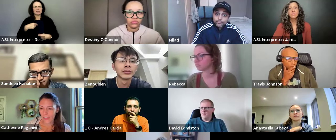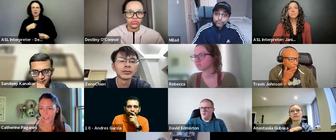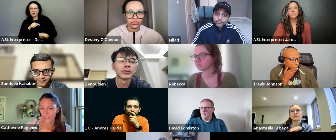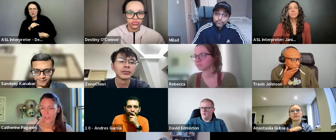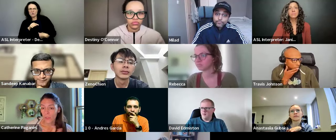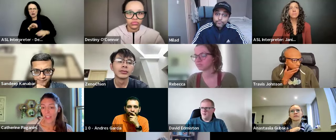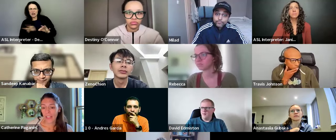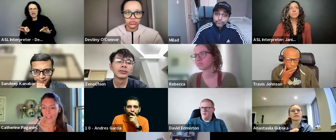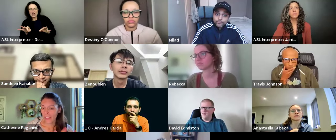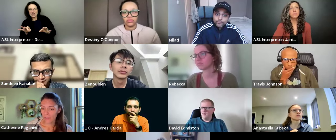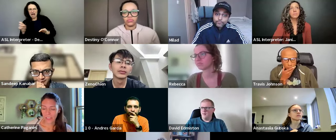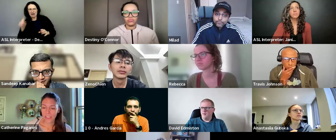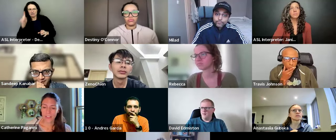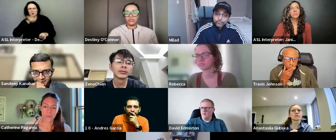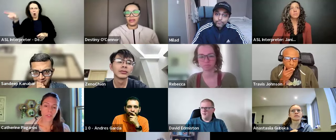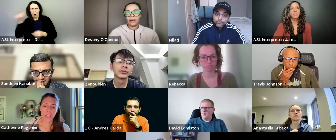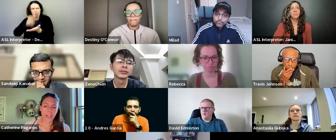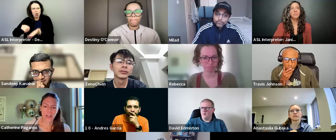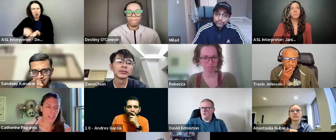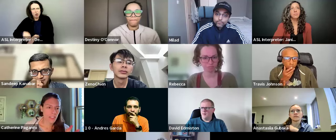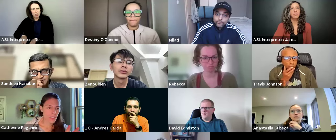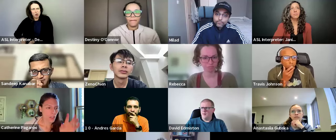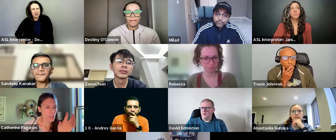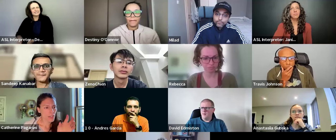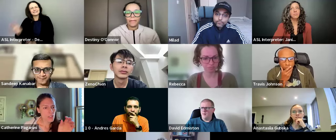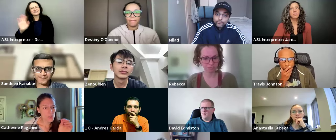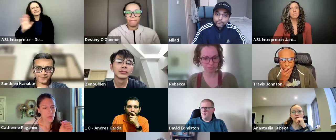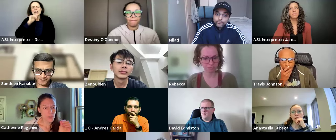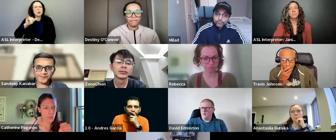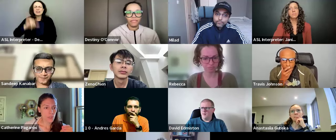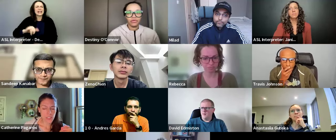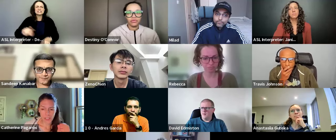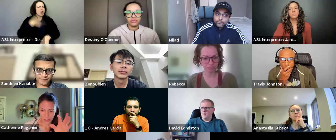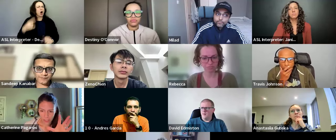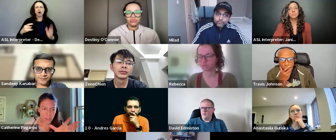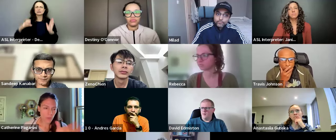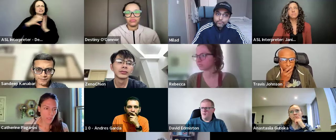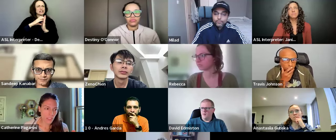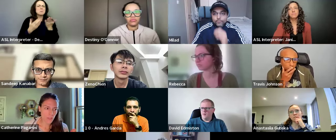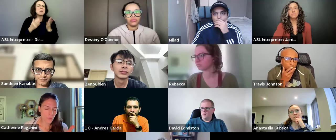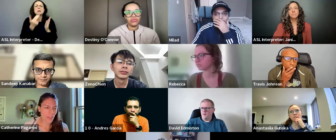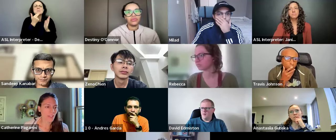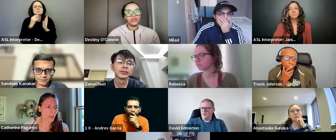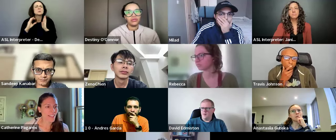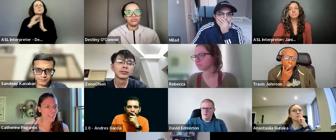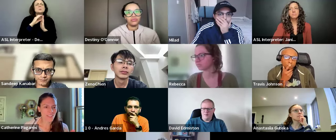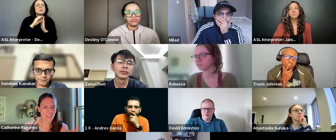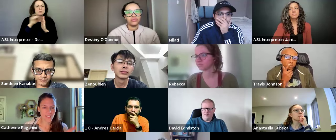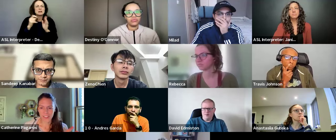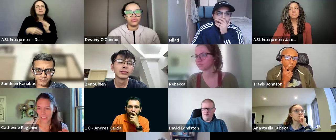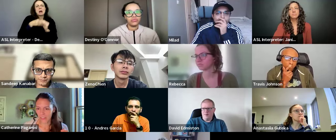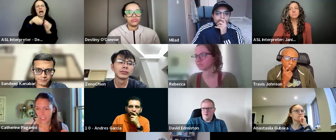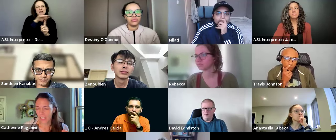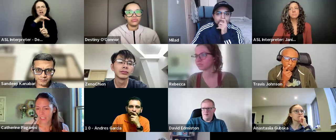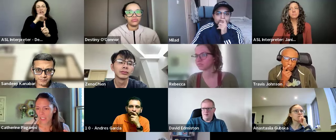adding a link. So that definitely needs to be created. And I don't think it's a long section. It's probably a short section, but we need to provide context,